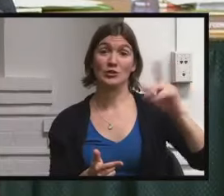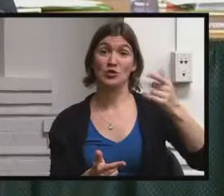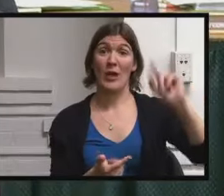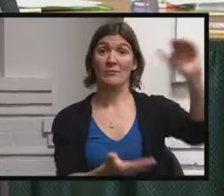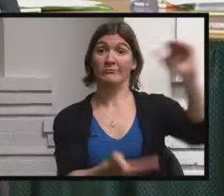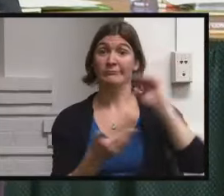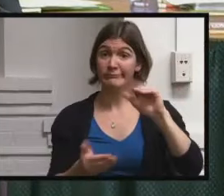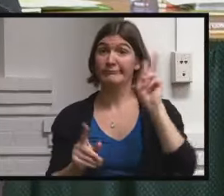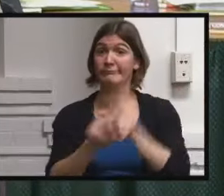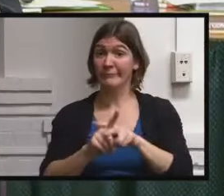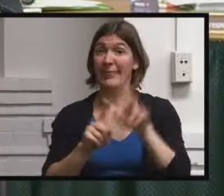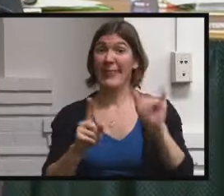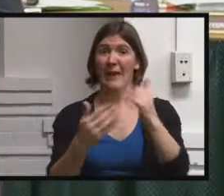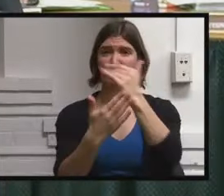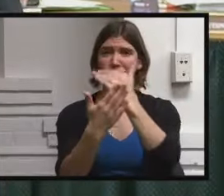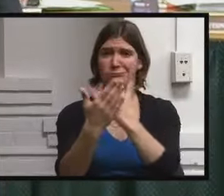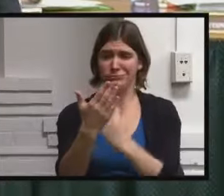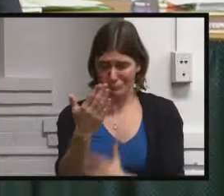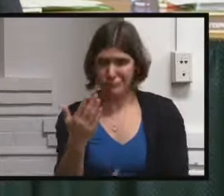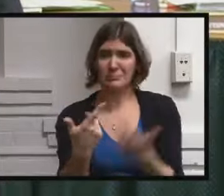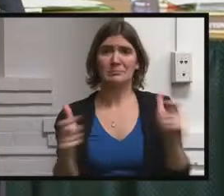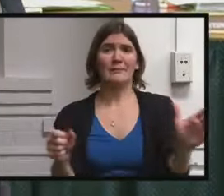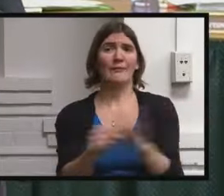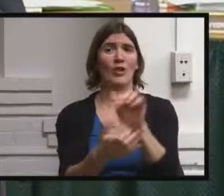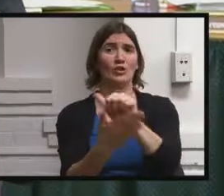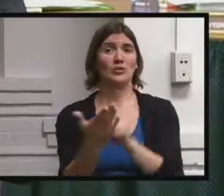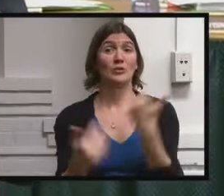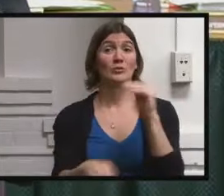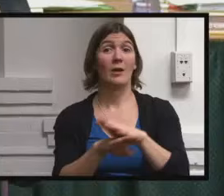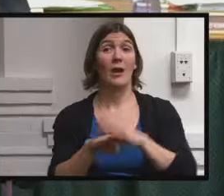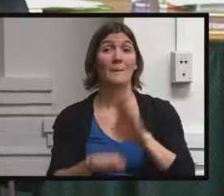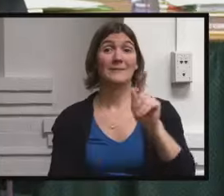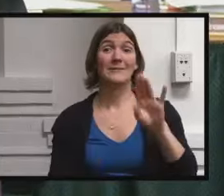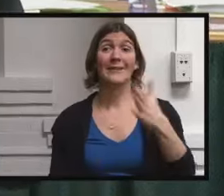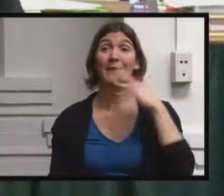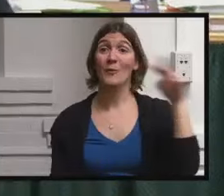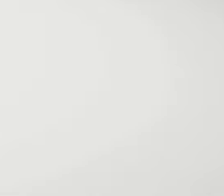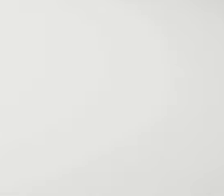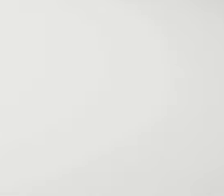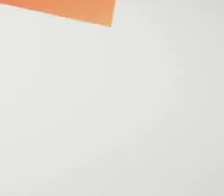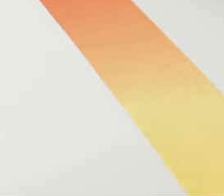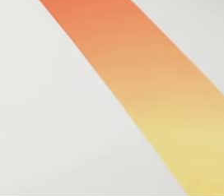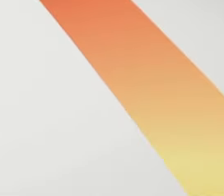committee appointments. Brattleboro Select Board is next here on BCTV.